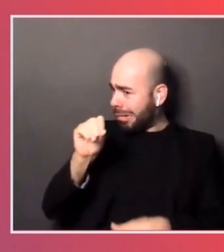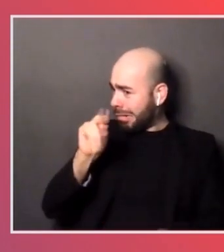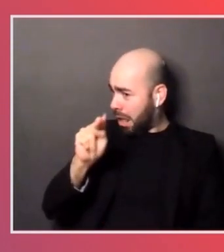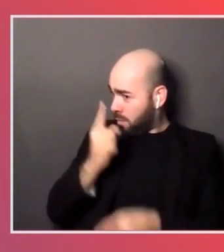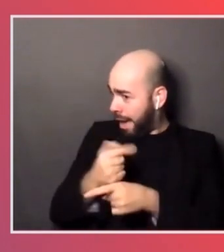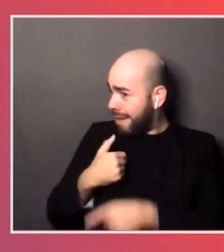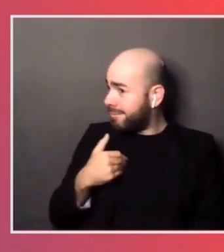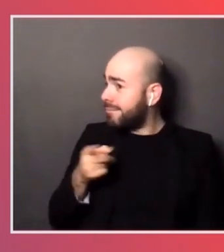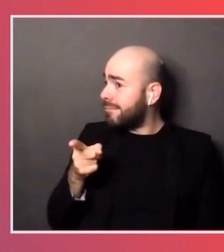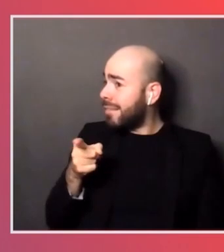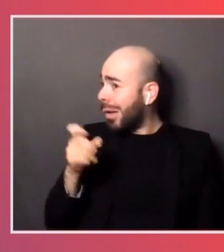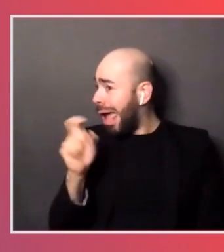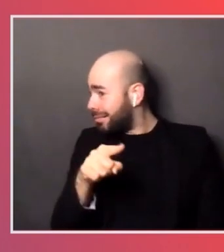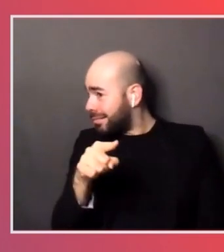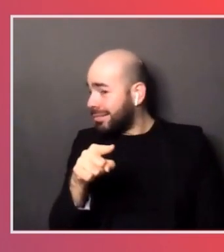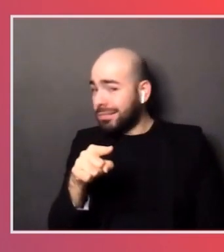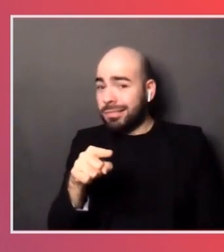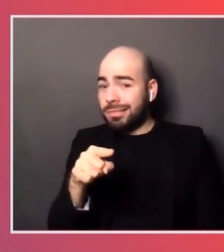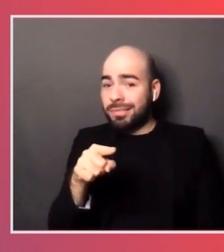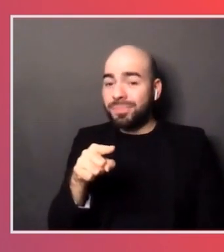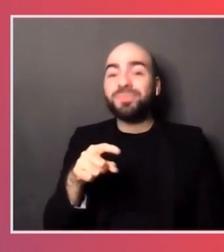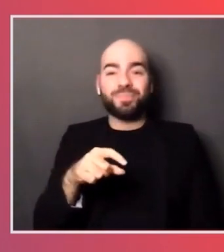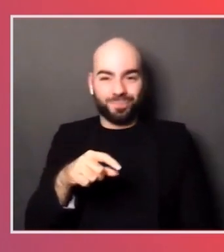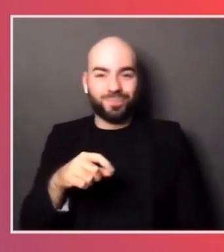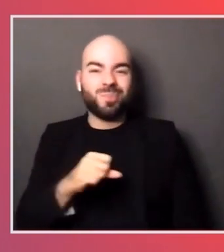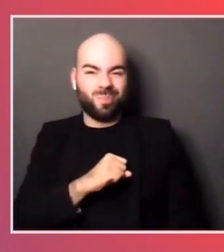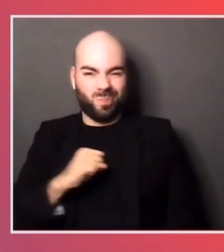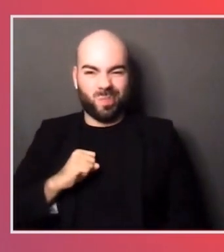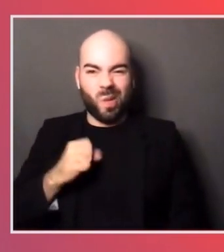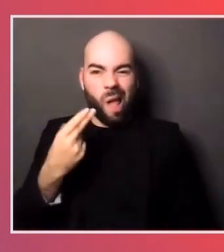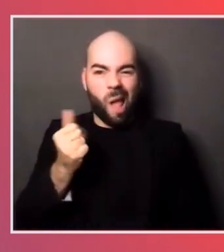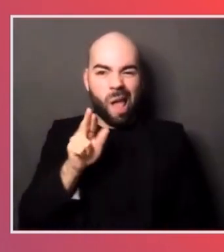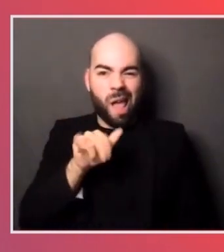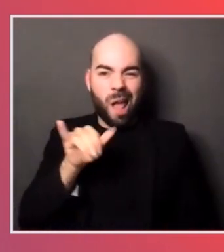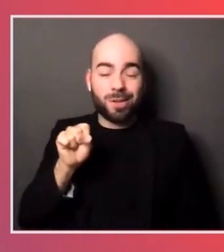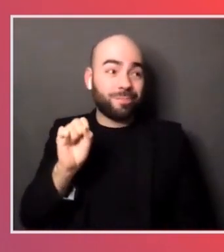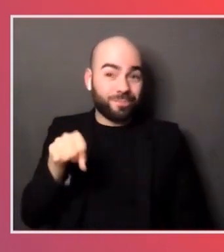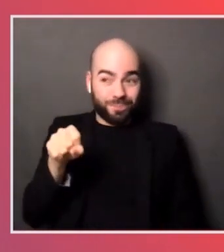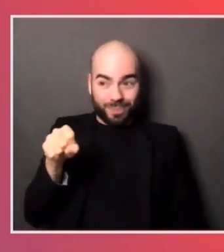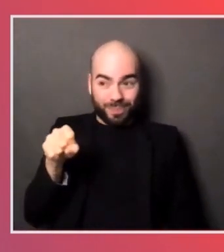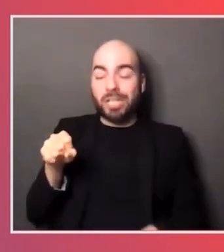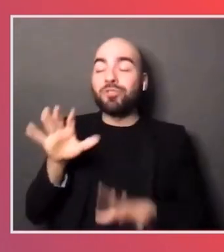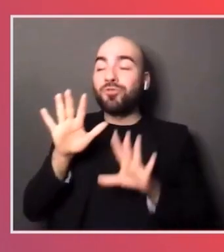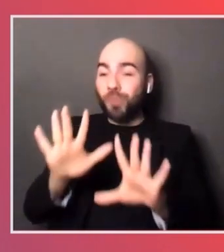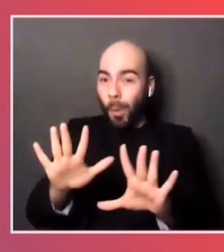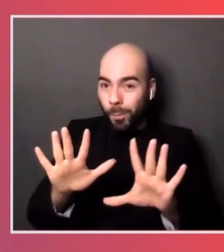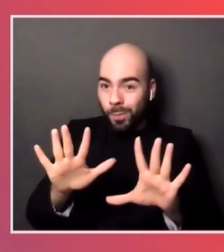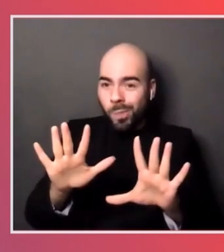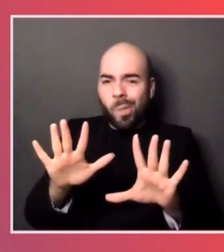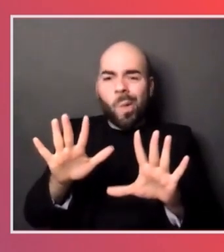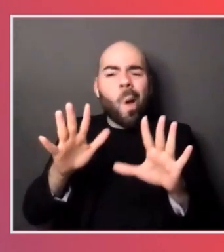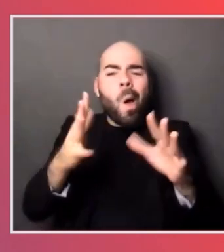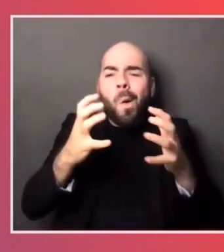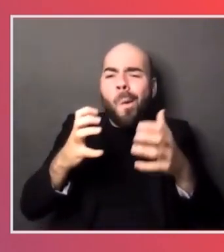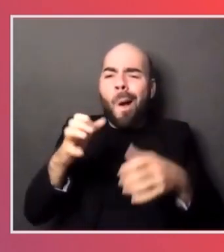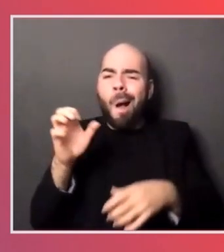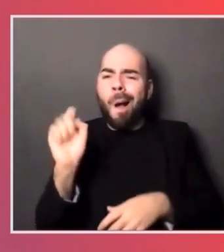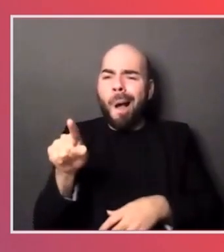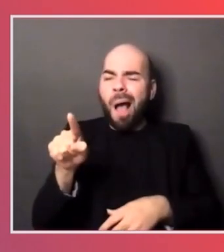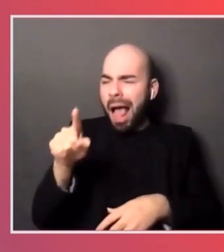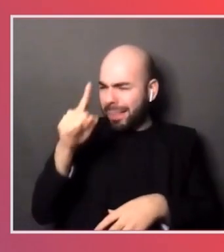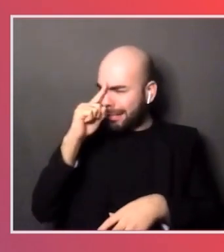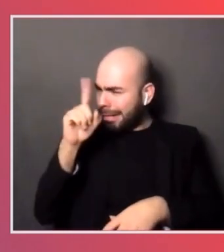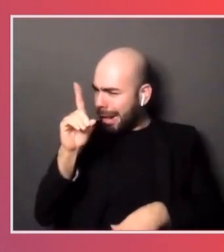So let's see. Let me say, I think I'm going to ask Don and Chris and Mark and